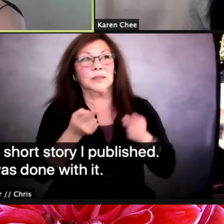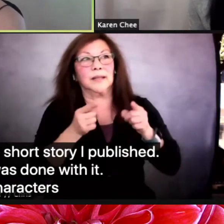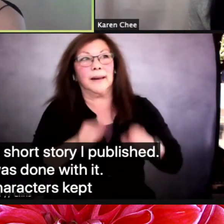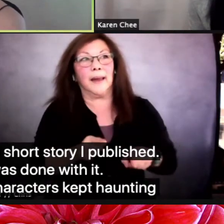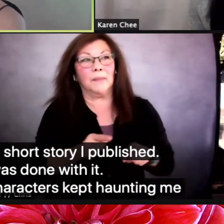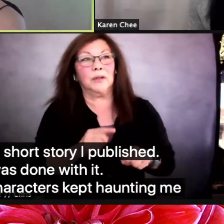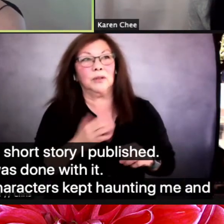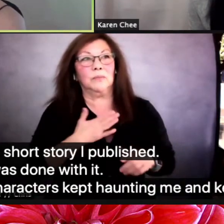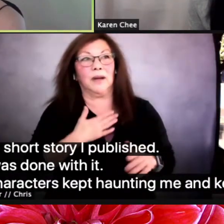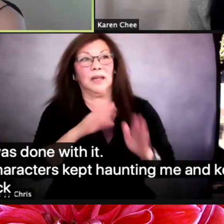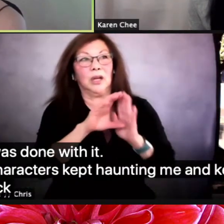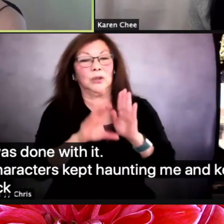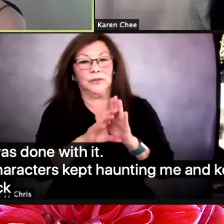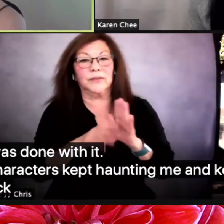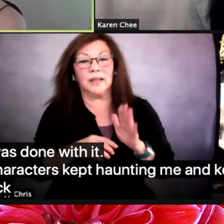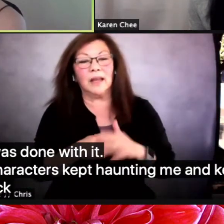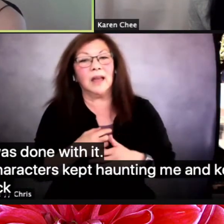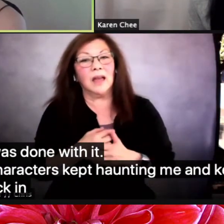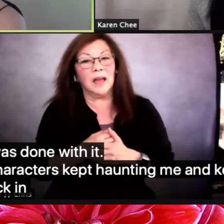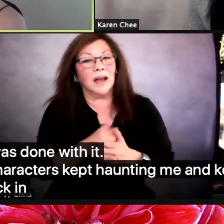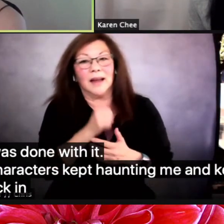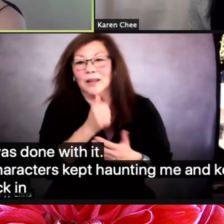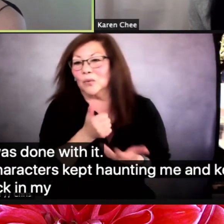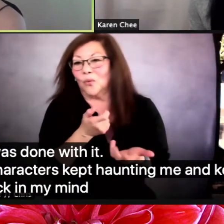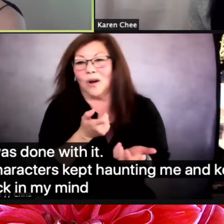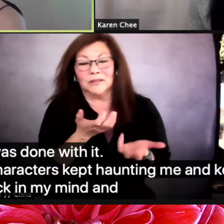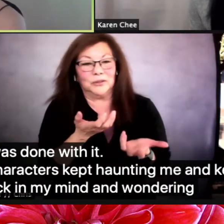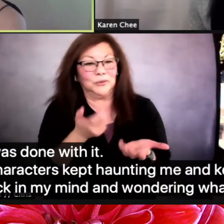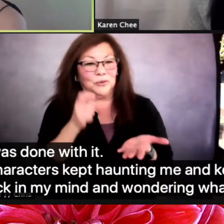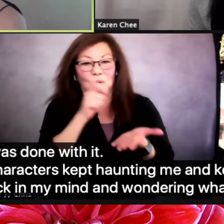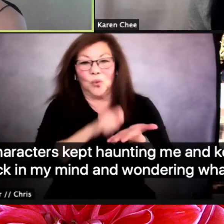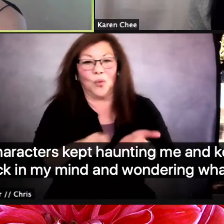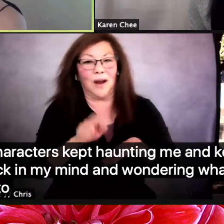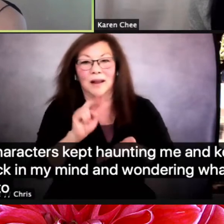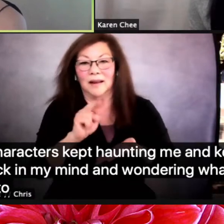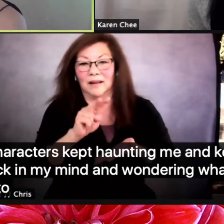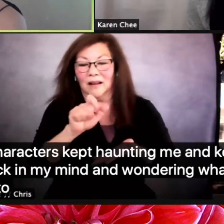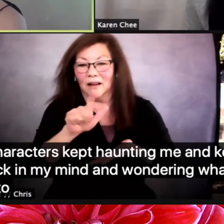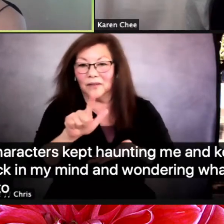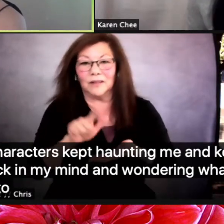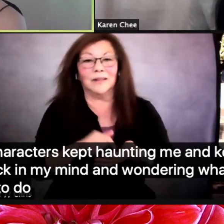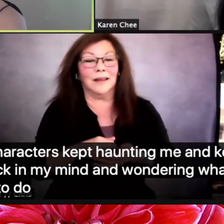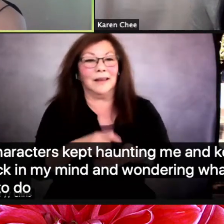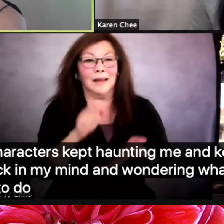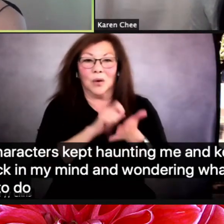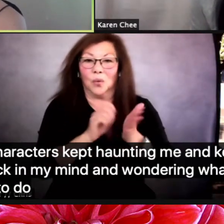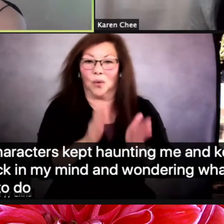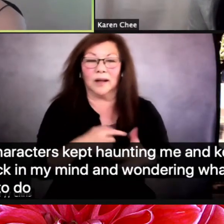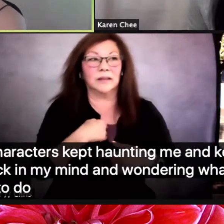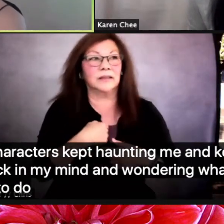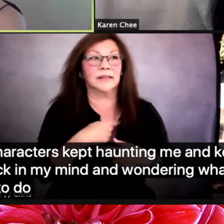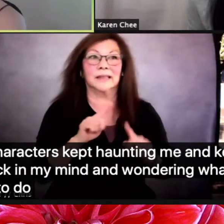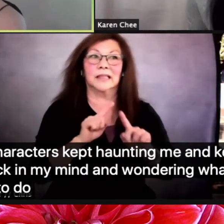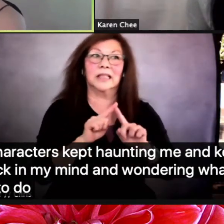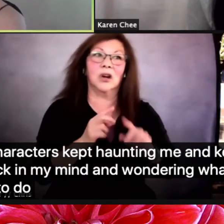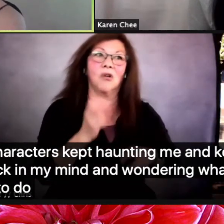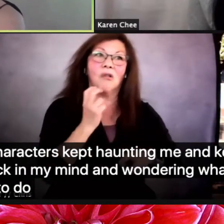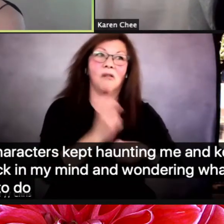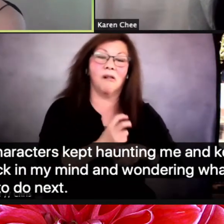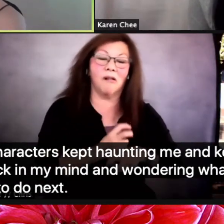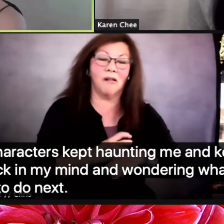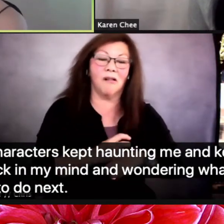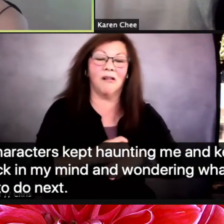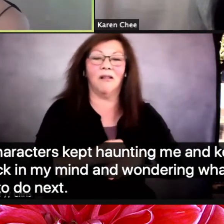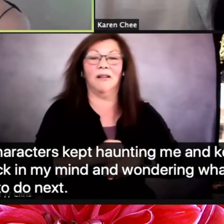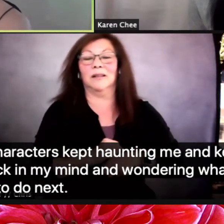next. So I really didn't want to write a novel because, as any novelist will tell you, it's a grueling haul. It takes